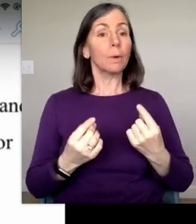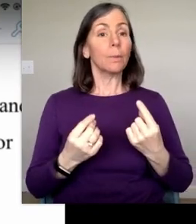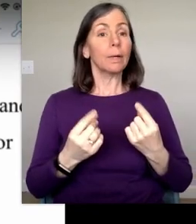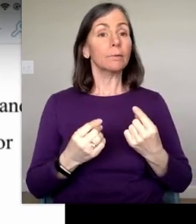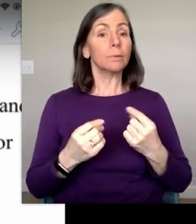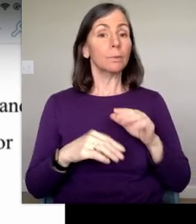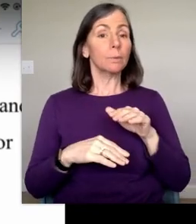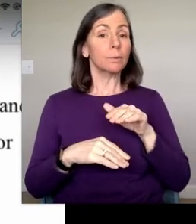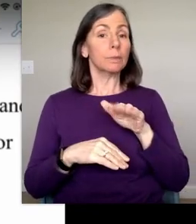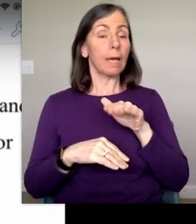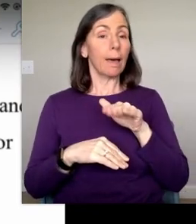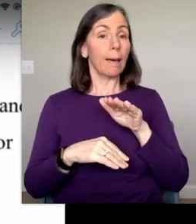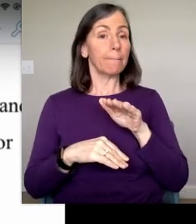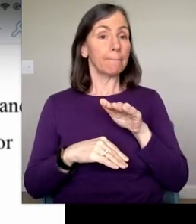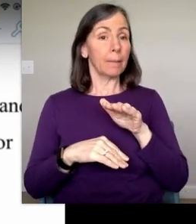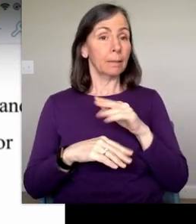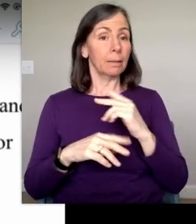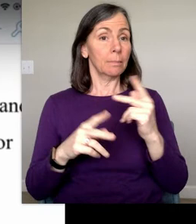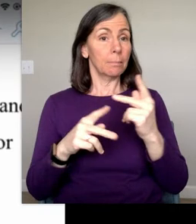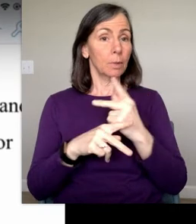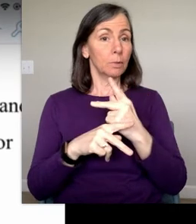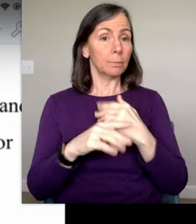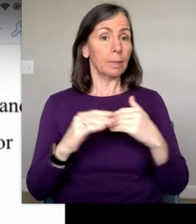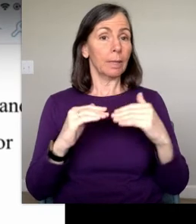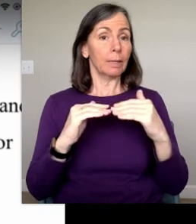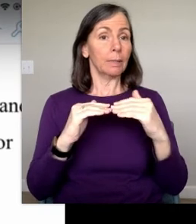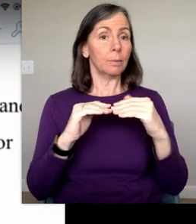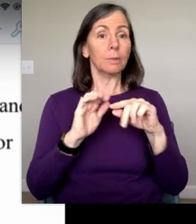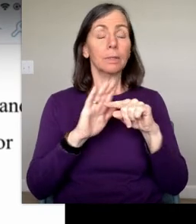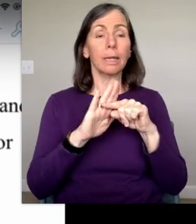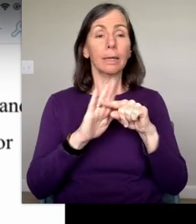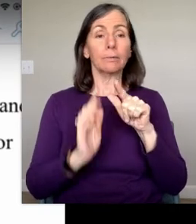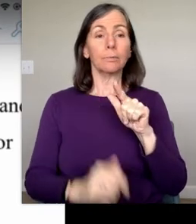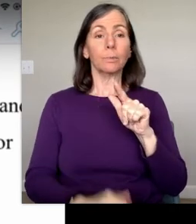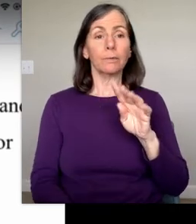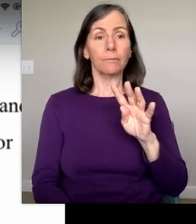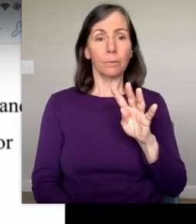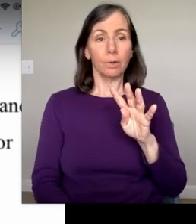multiply to negative 24,